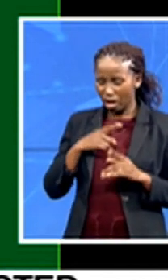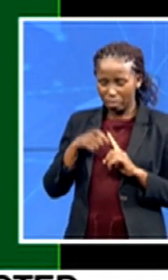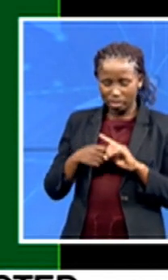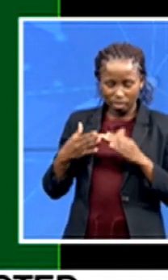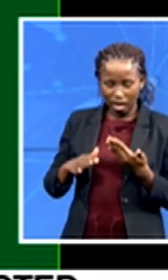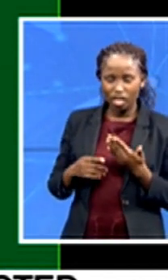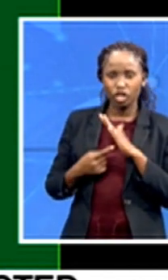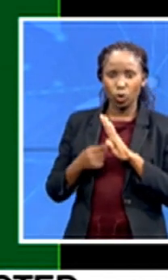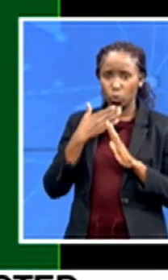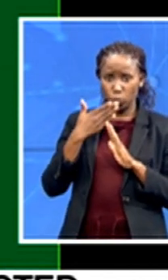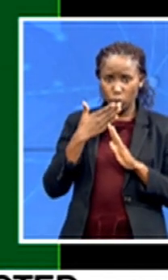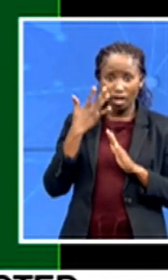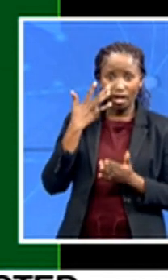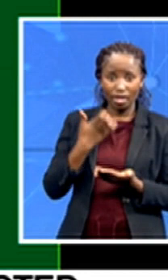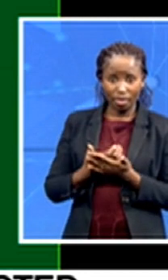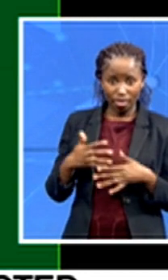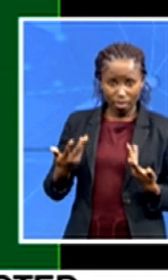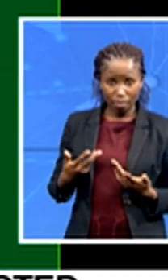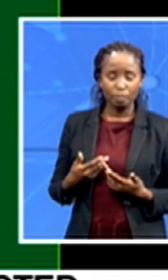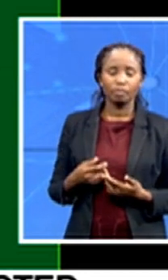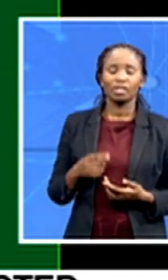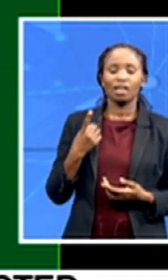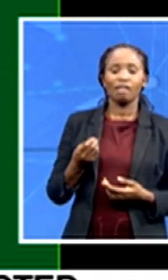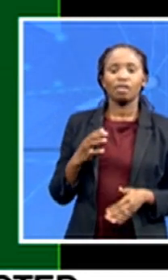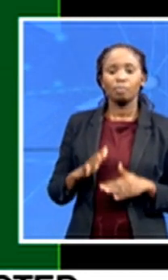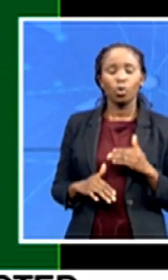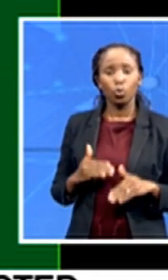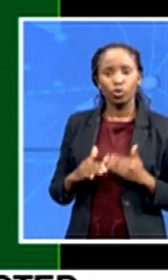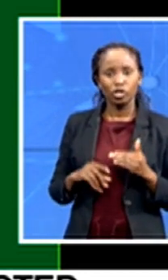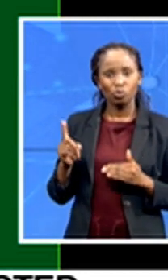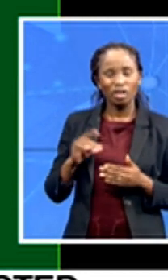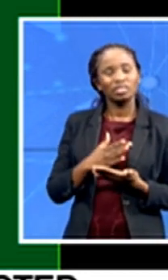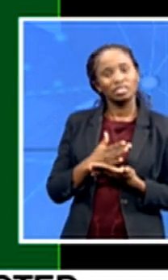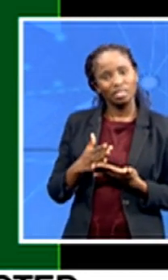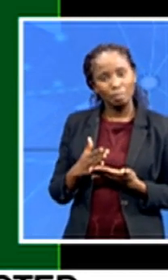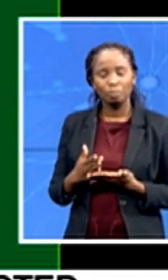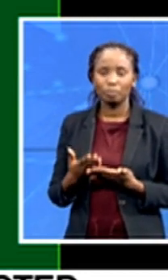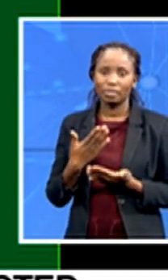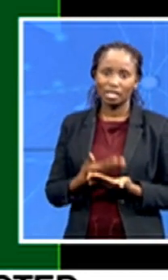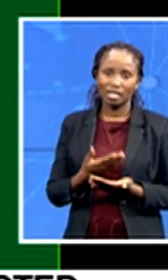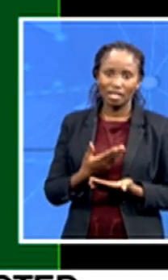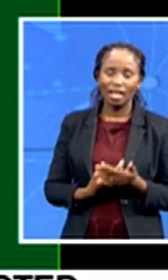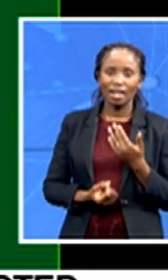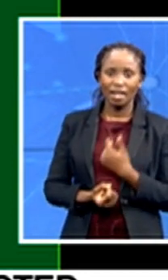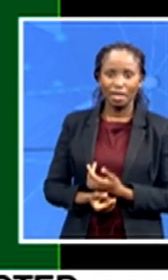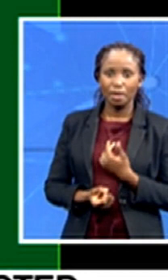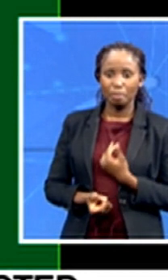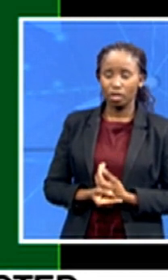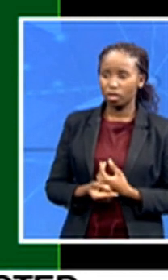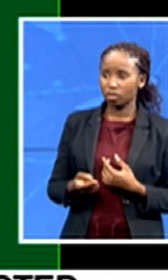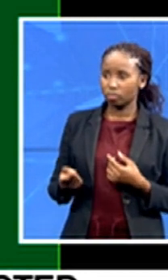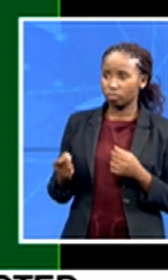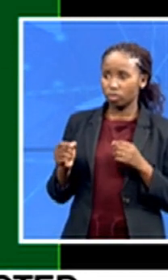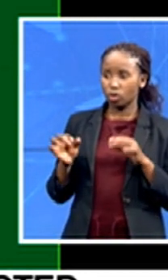the process, where cases could be completely ineligible, where you just have actually no information